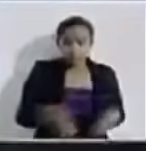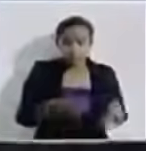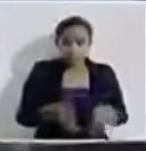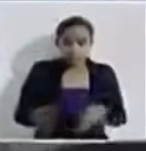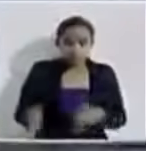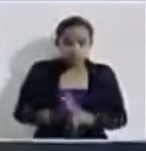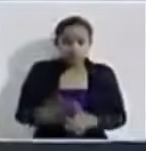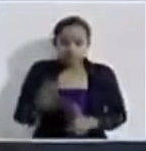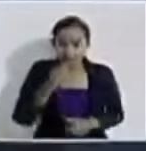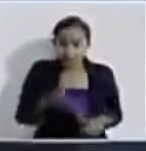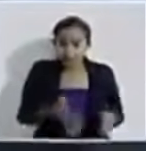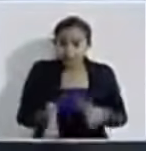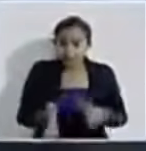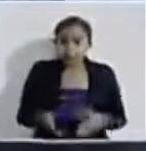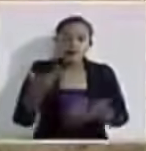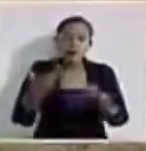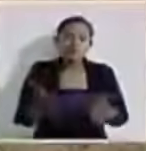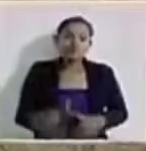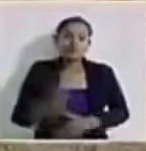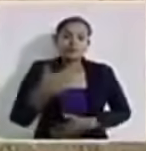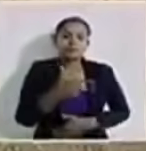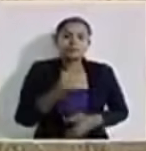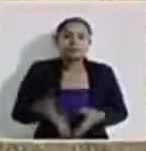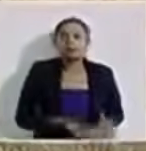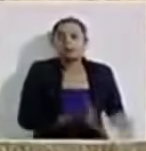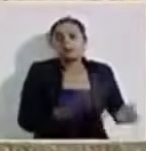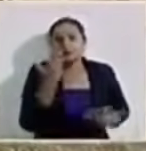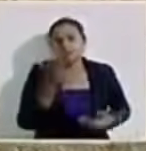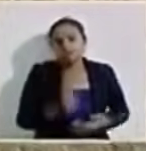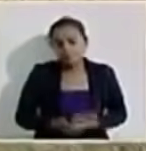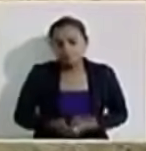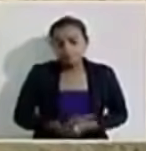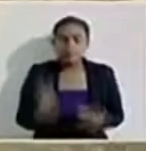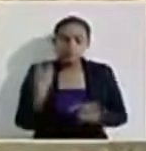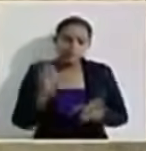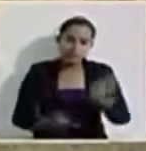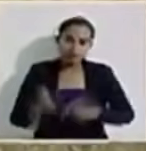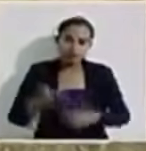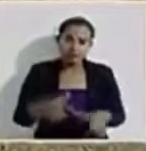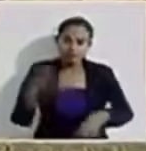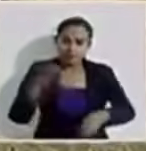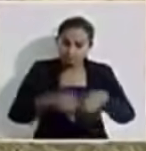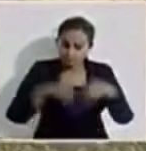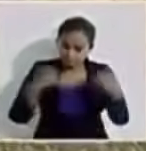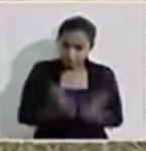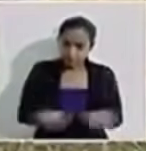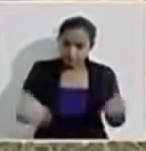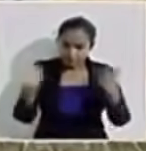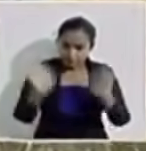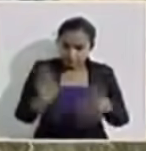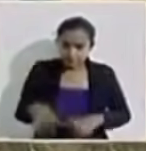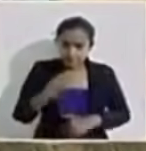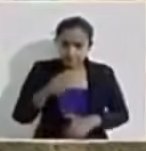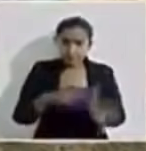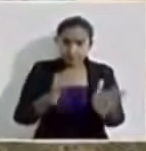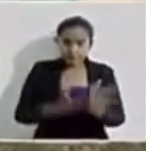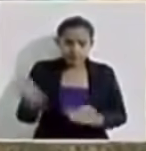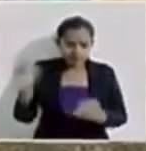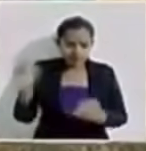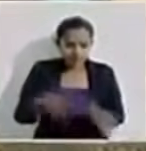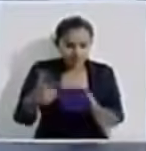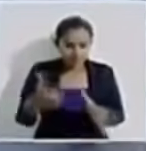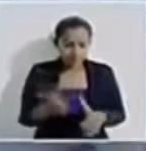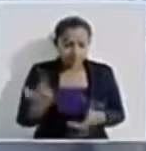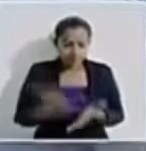income. Officials representing multiple agrarian organizations in Ampara travelled to the Rajavava today to learn further details on the